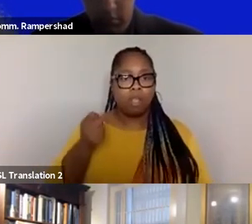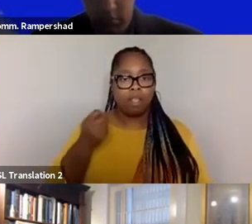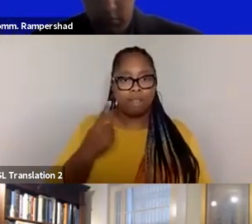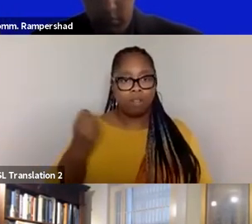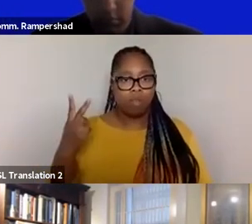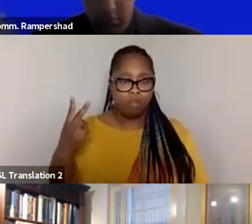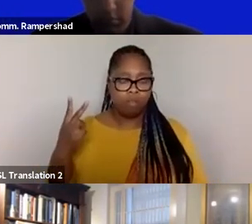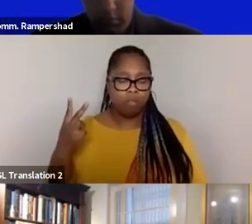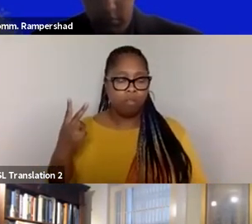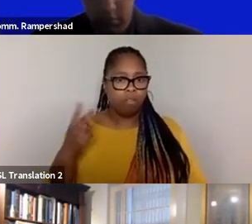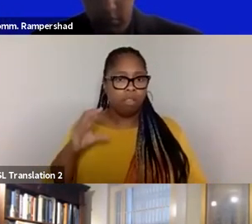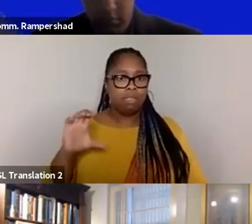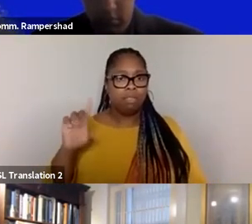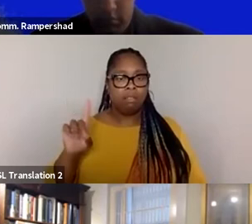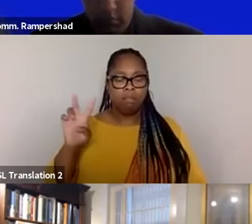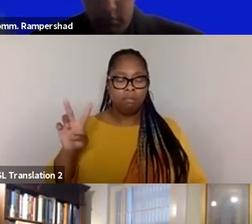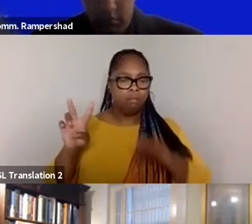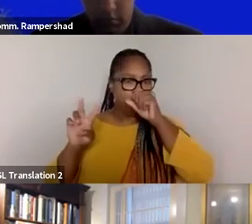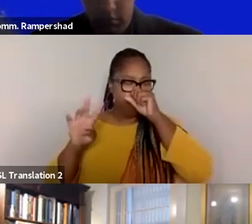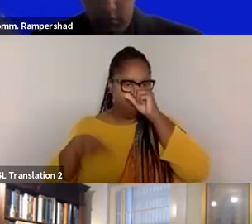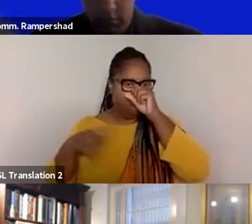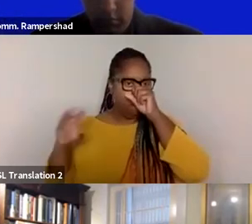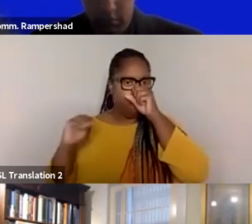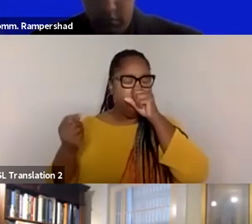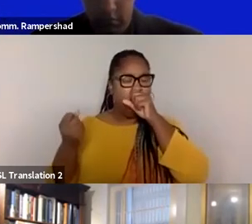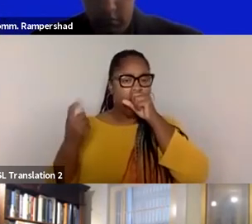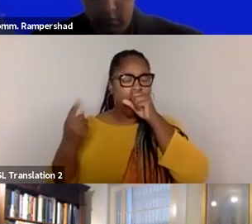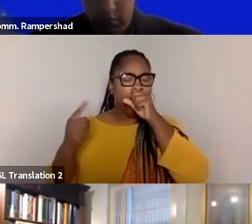12, CD 2. Calendar number 11,